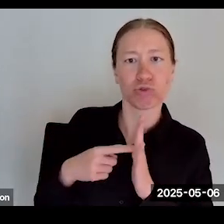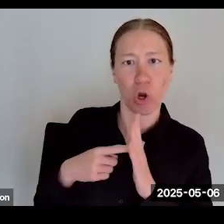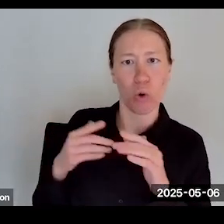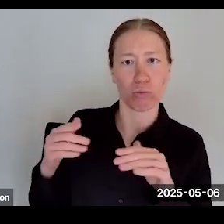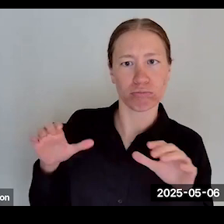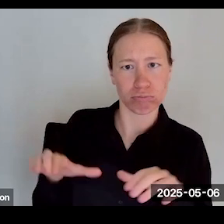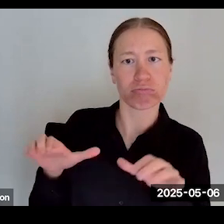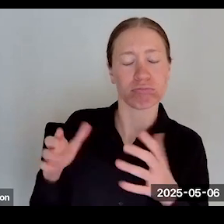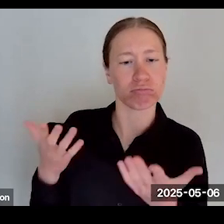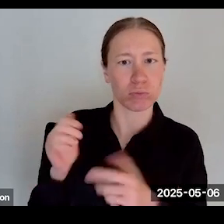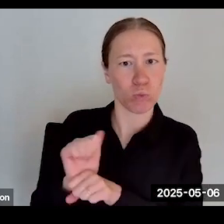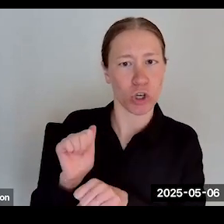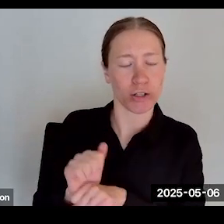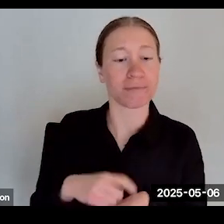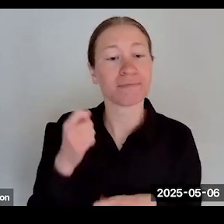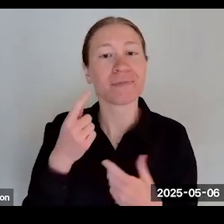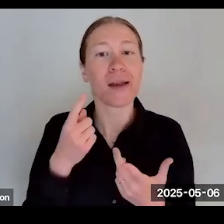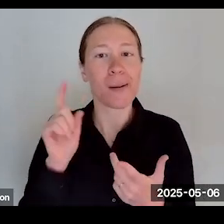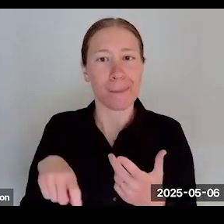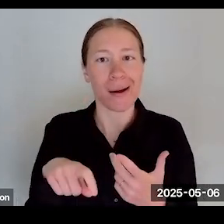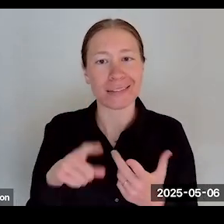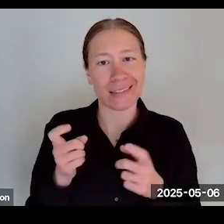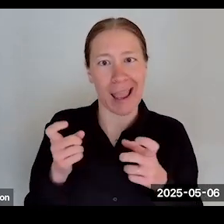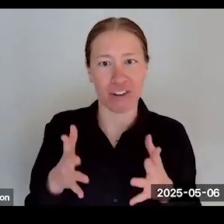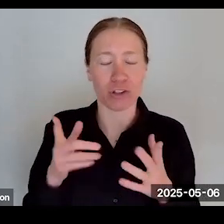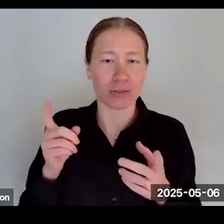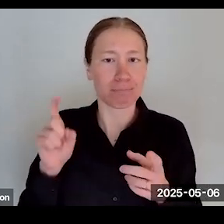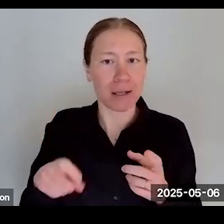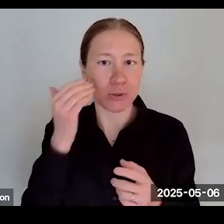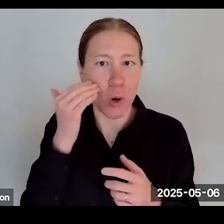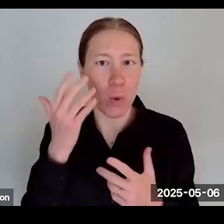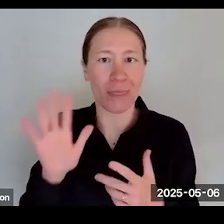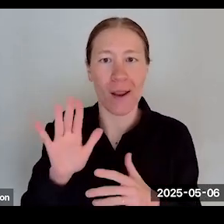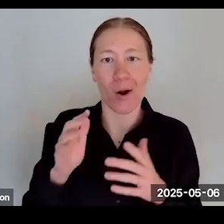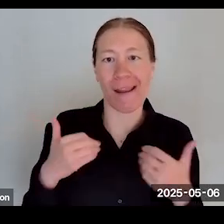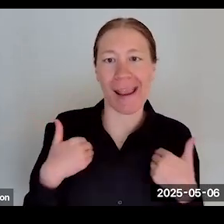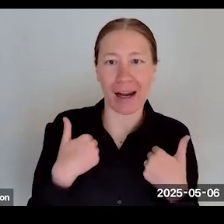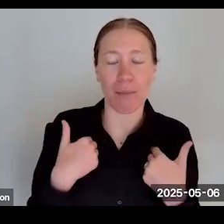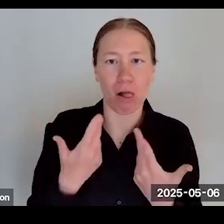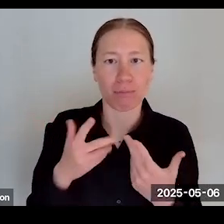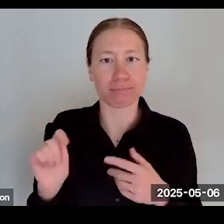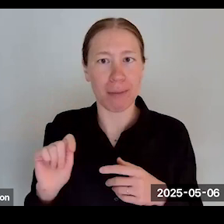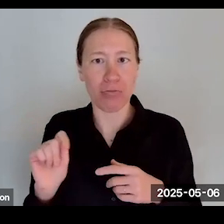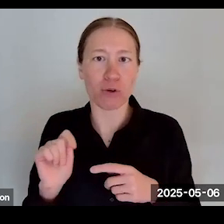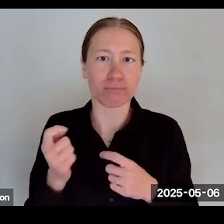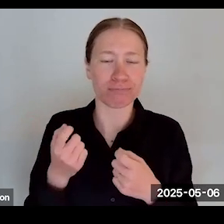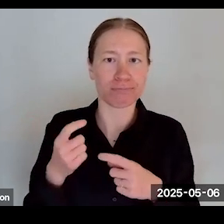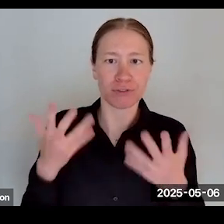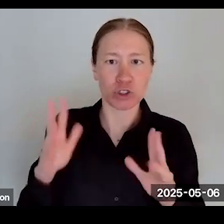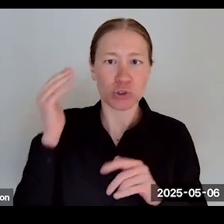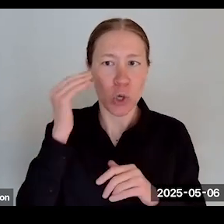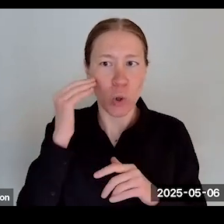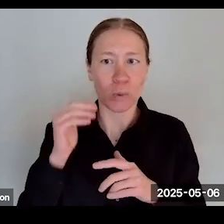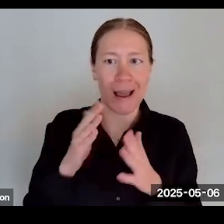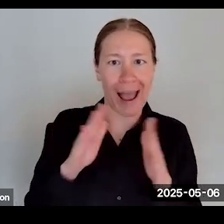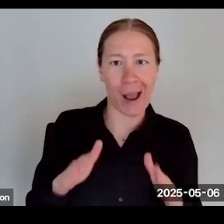Handlers must ensure their service animal is housebroken. Service animals must also be under the care and control of their handler at all